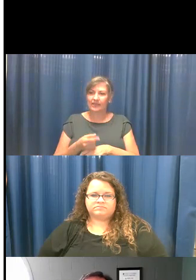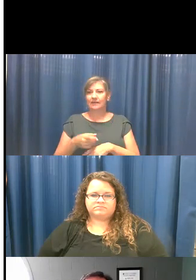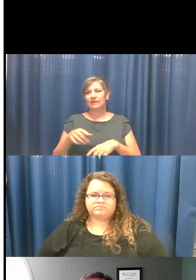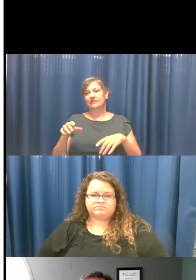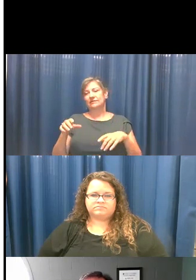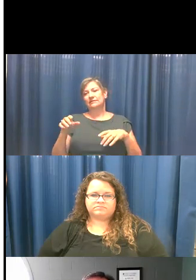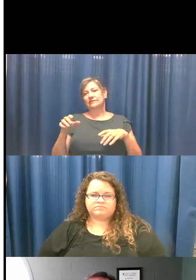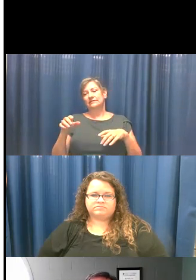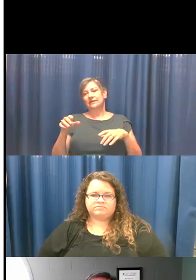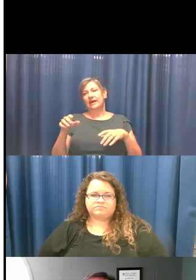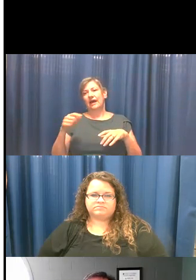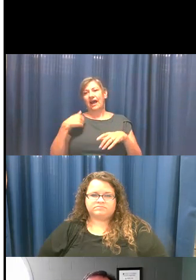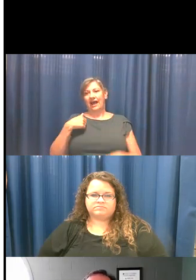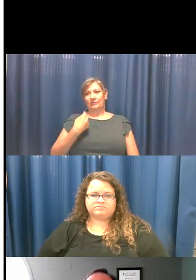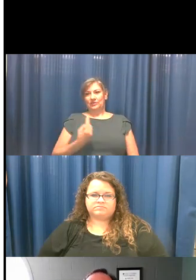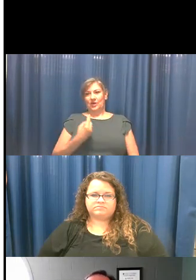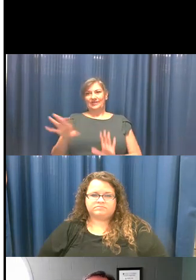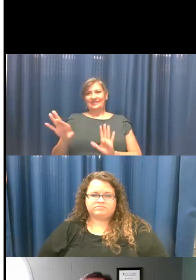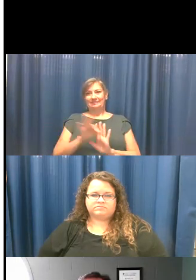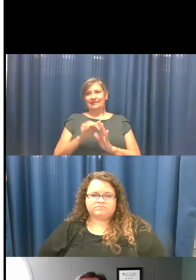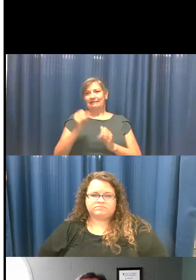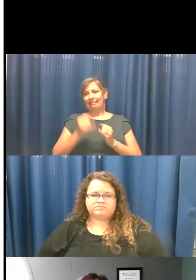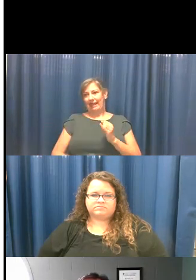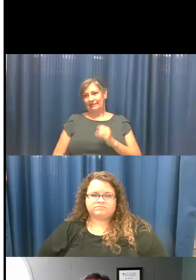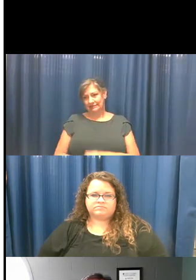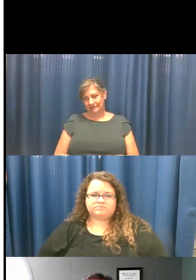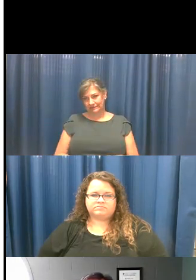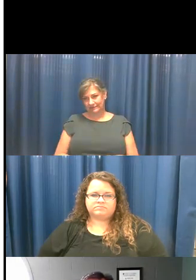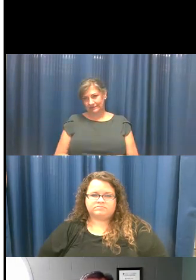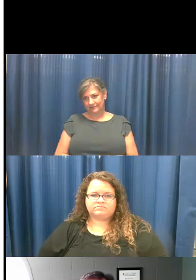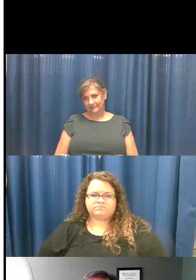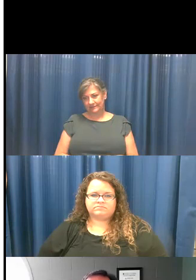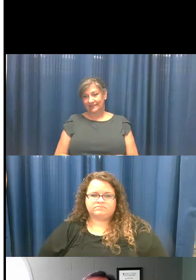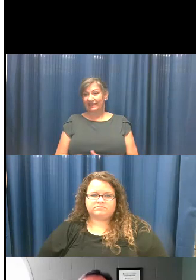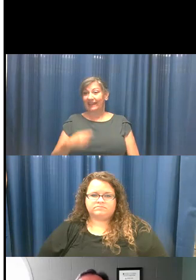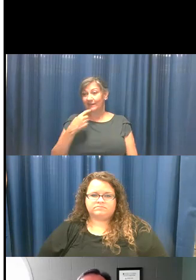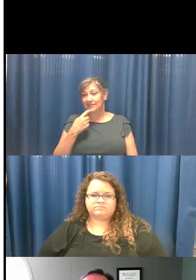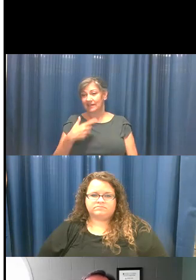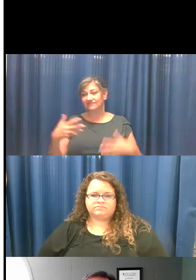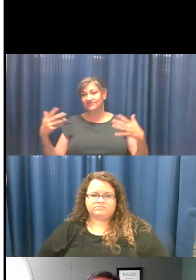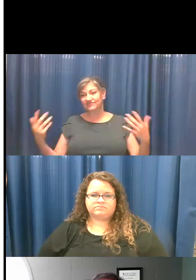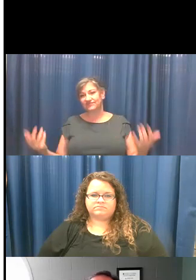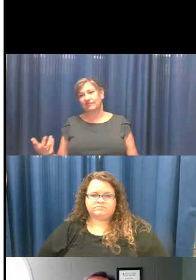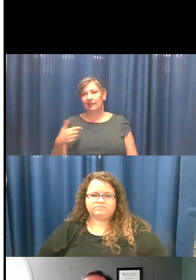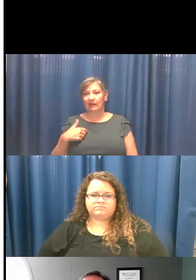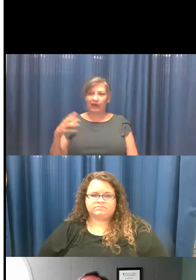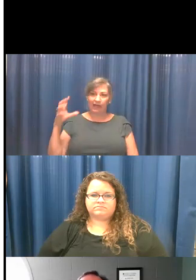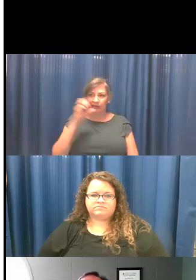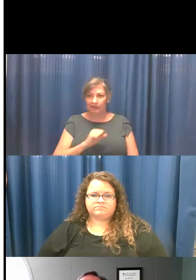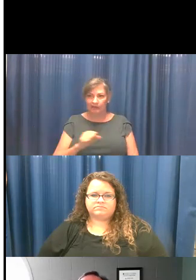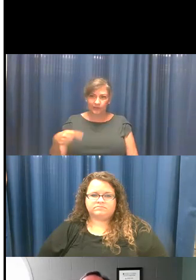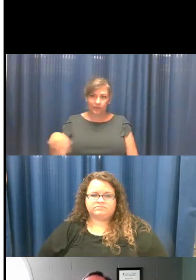picked last. And the picking process would end with, well, I guess we'll take